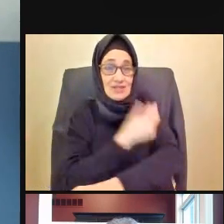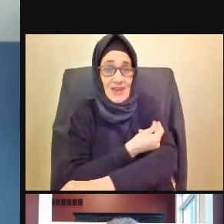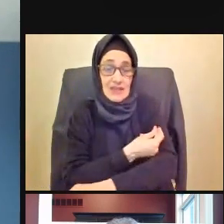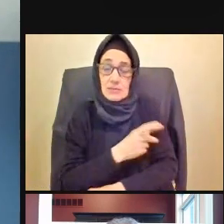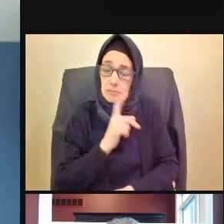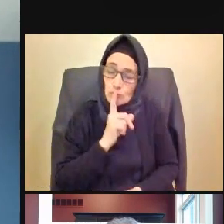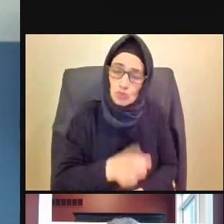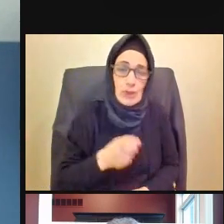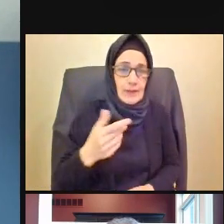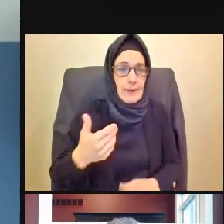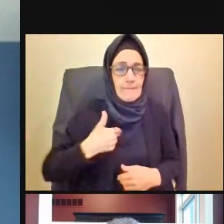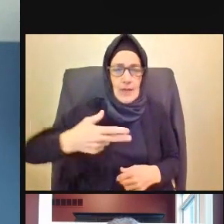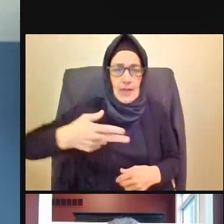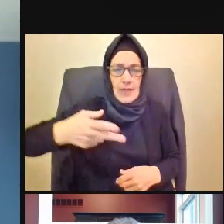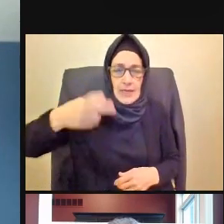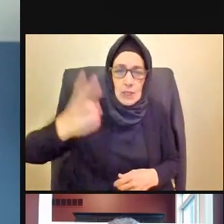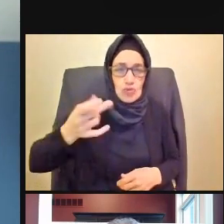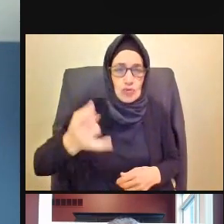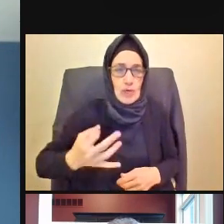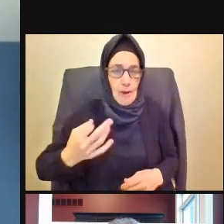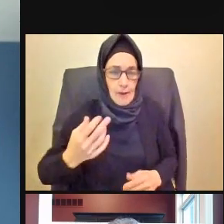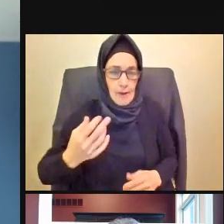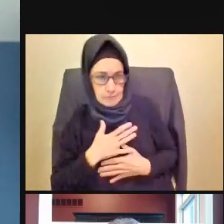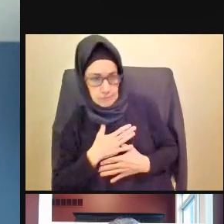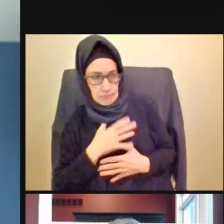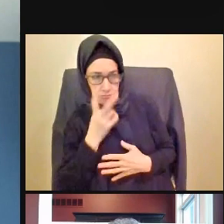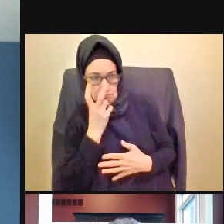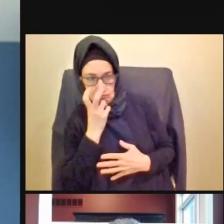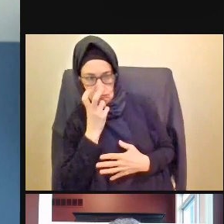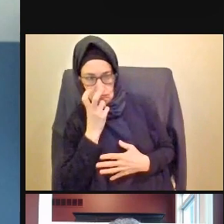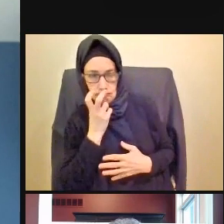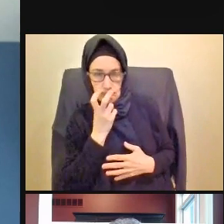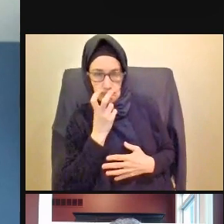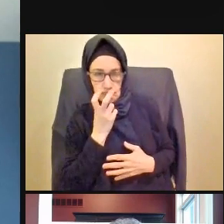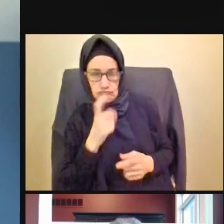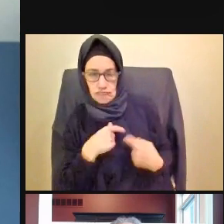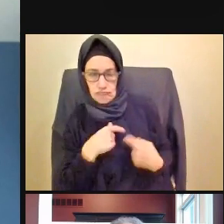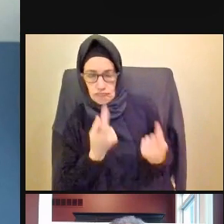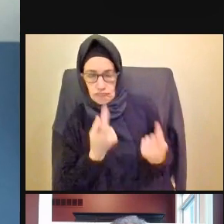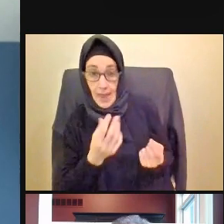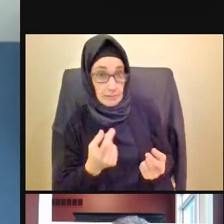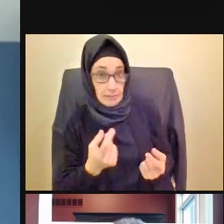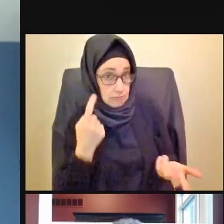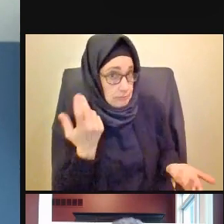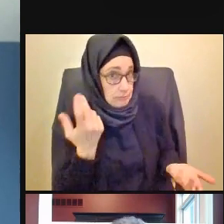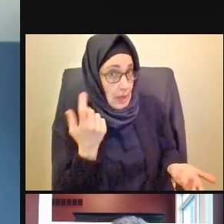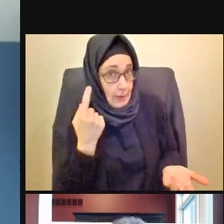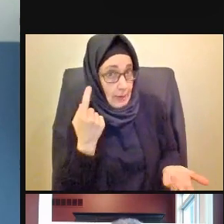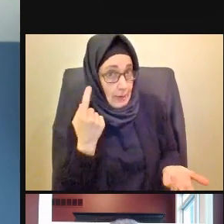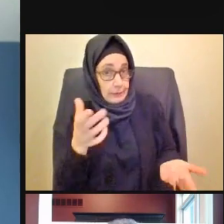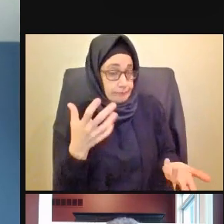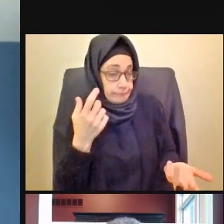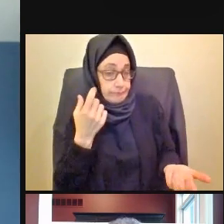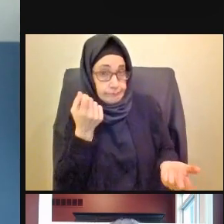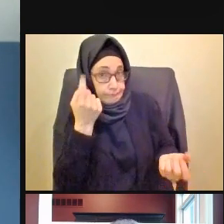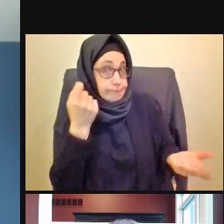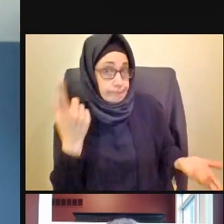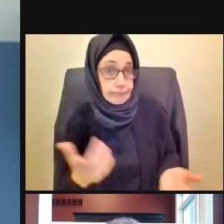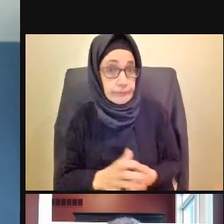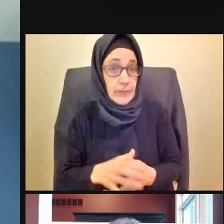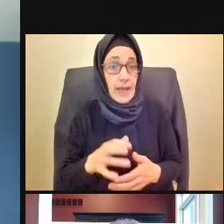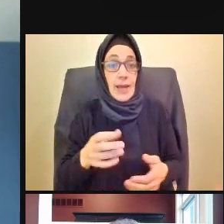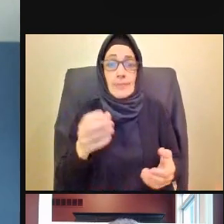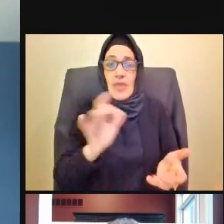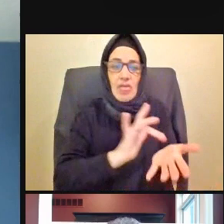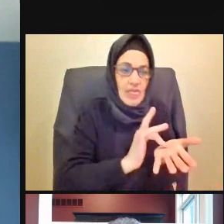history of mistrust, and I think there was very well-placed mistrust in the medical community,